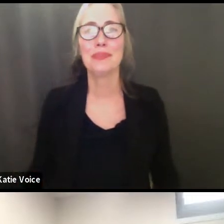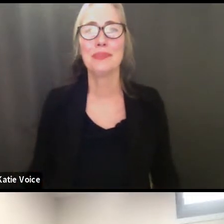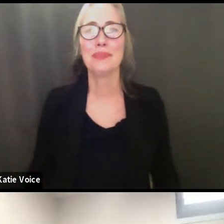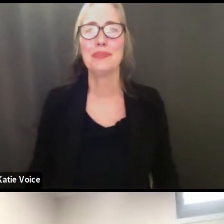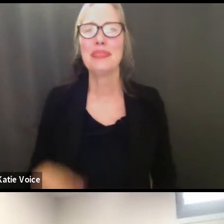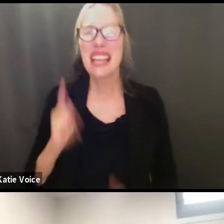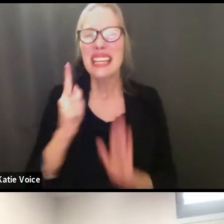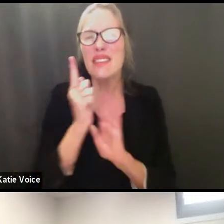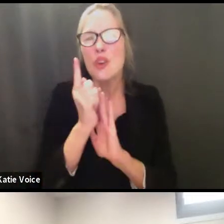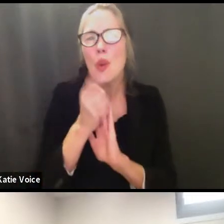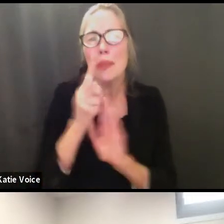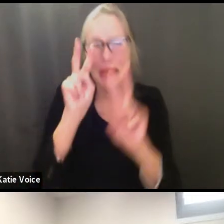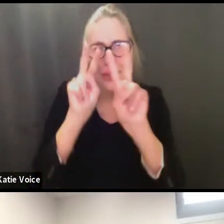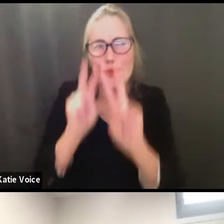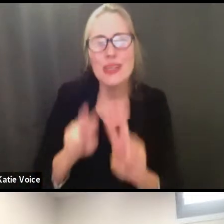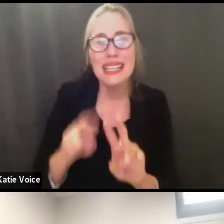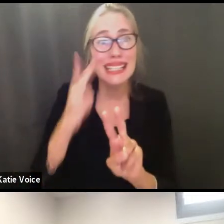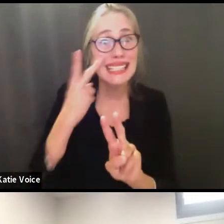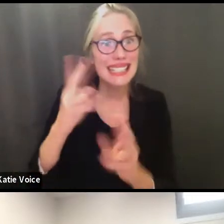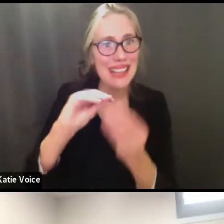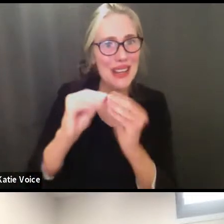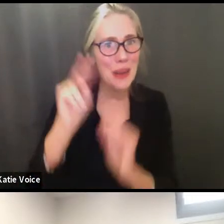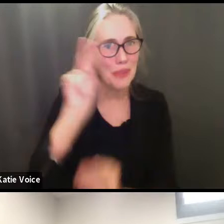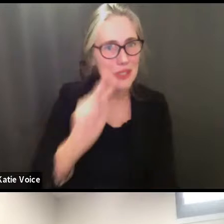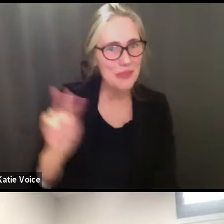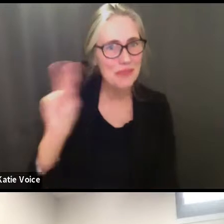to absorb those numbers.